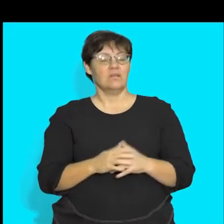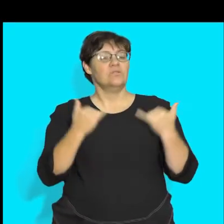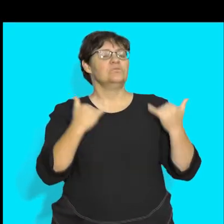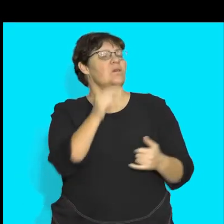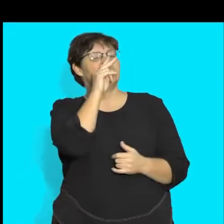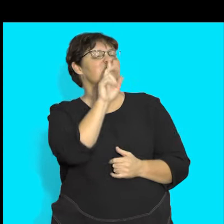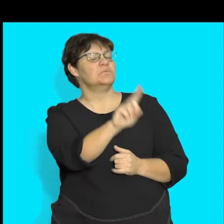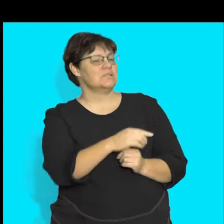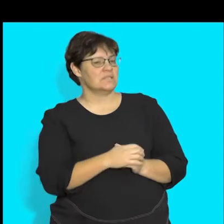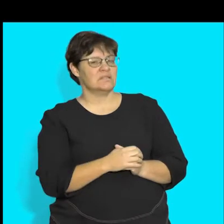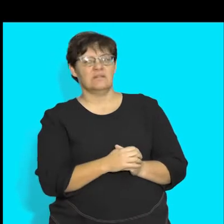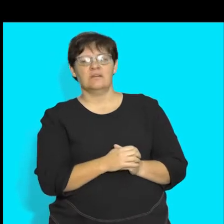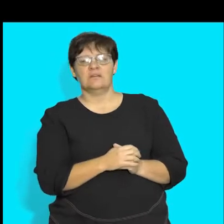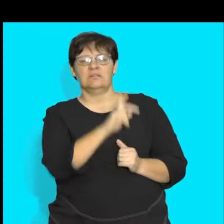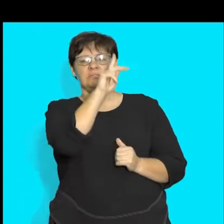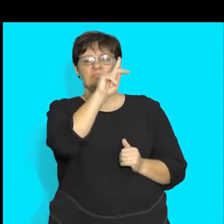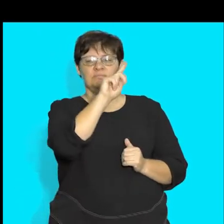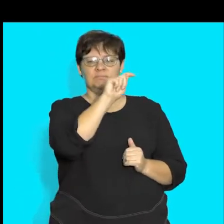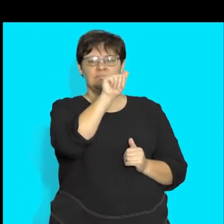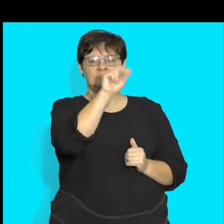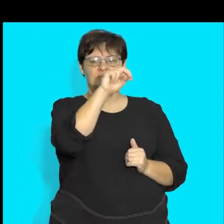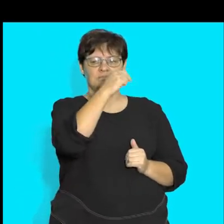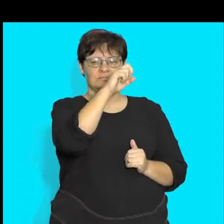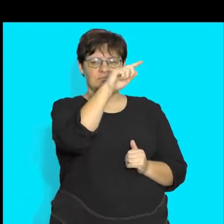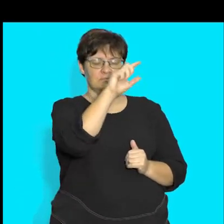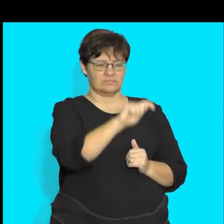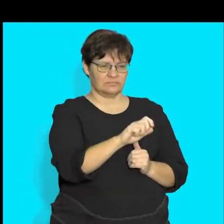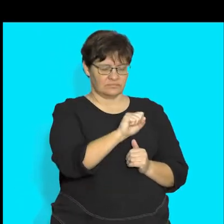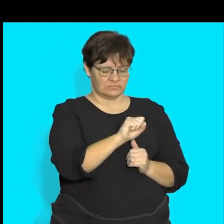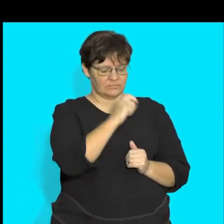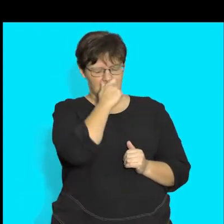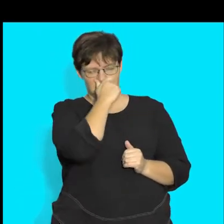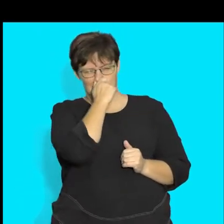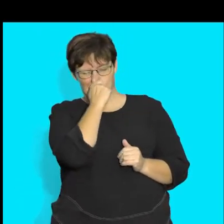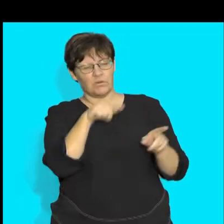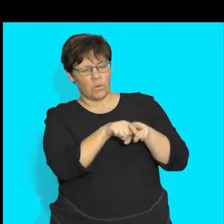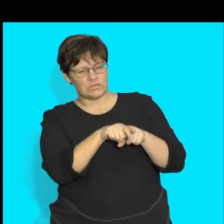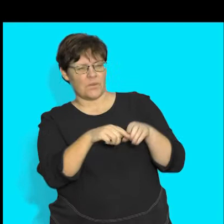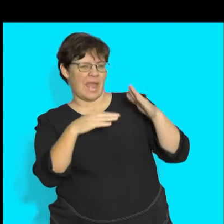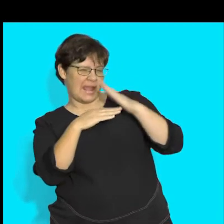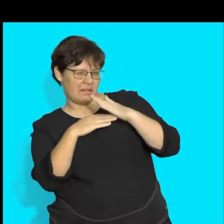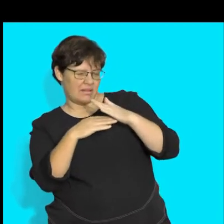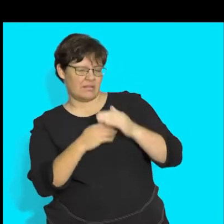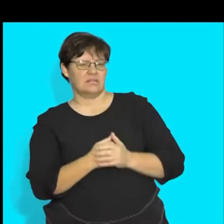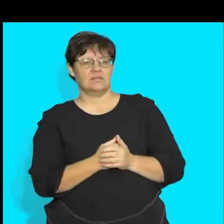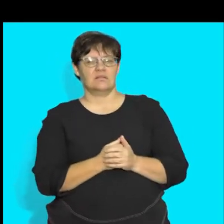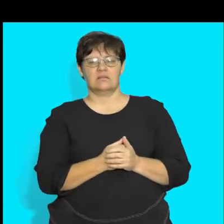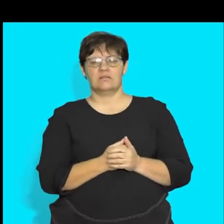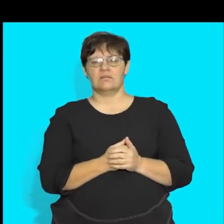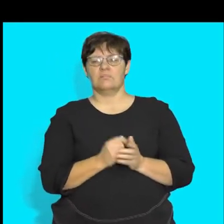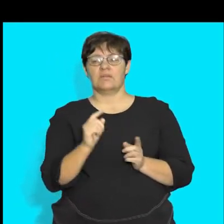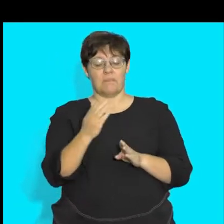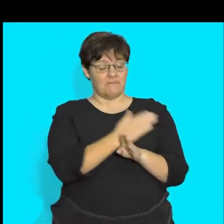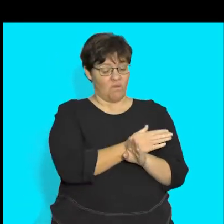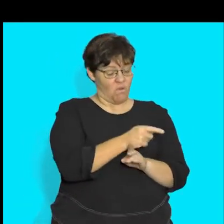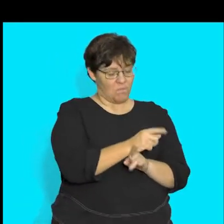today we're going to be talking about tangents. We're going to be talking about angles, but before we do that, we're going to talk about